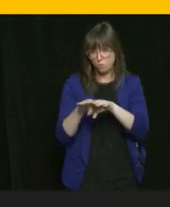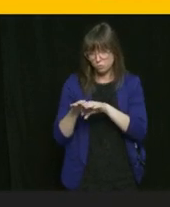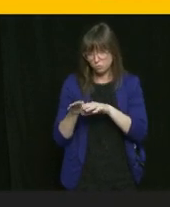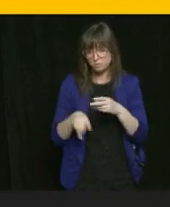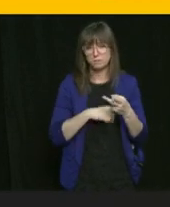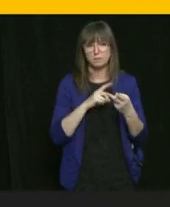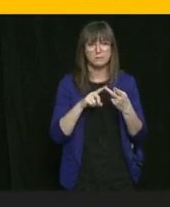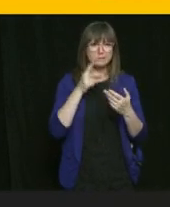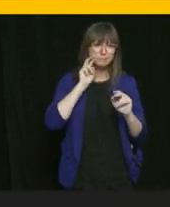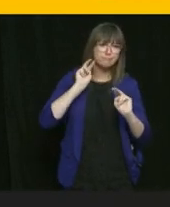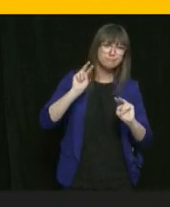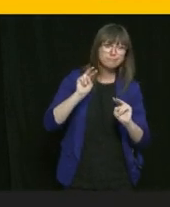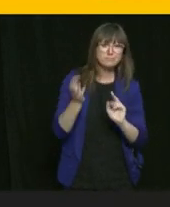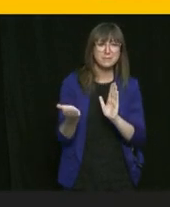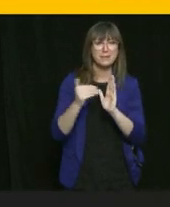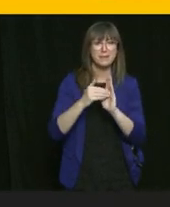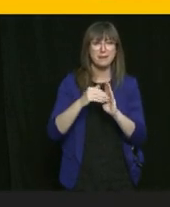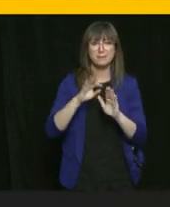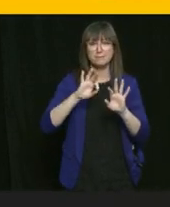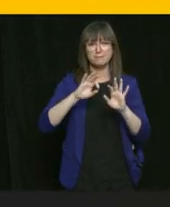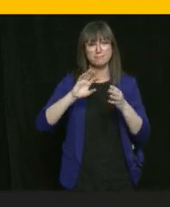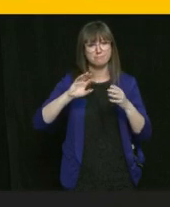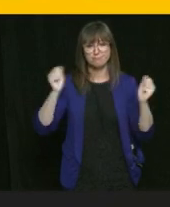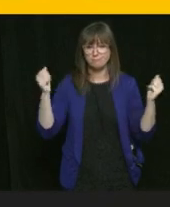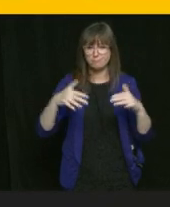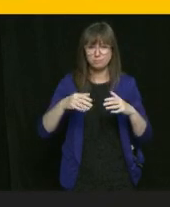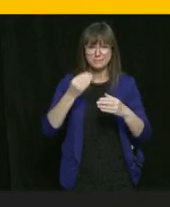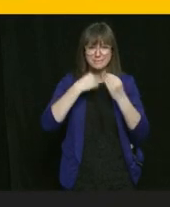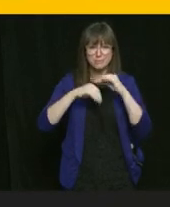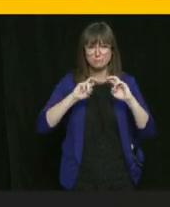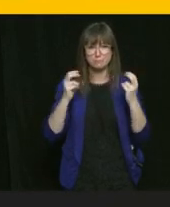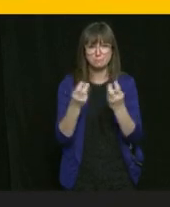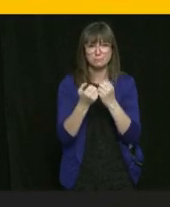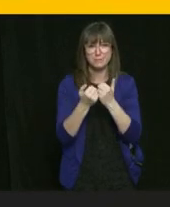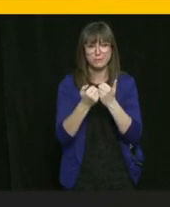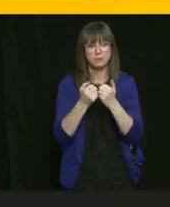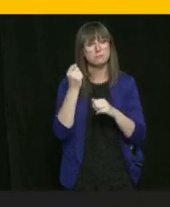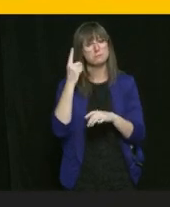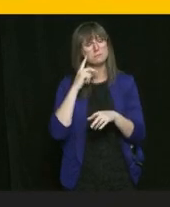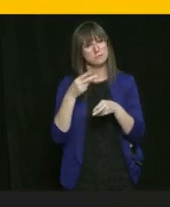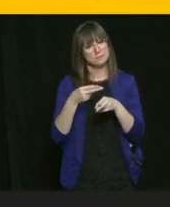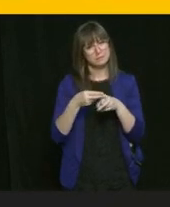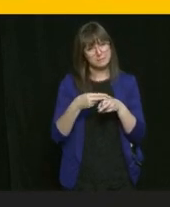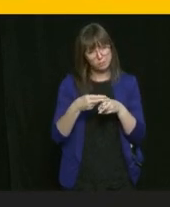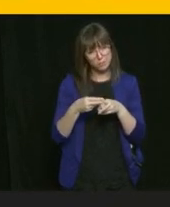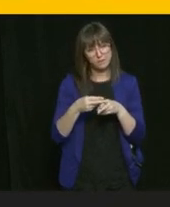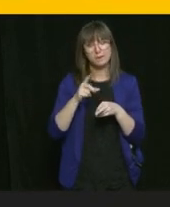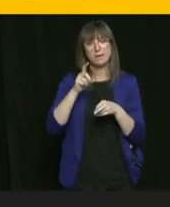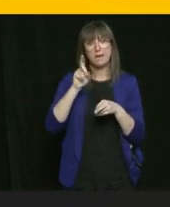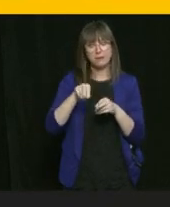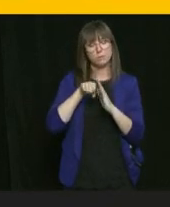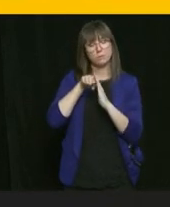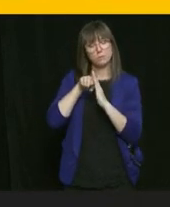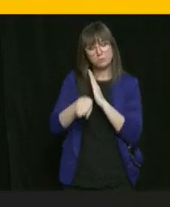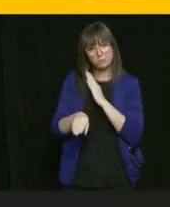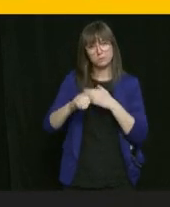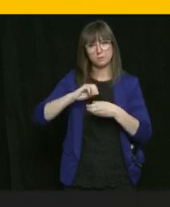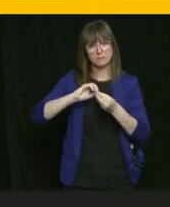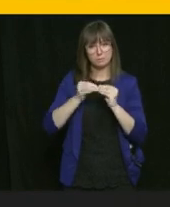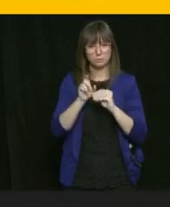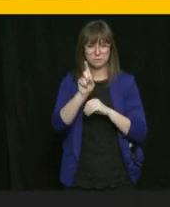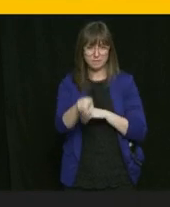looking forward to dinner parties. But these measures are temporary until the numbers become